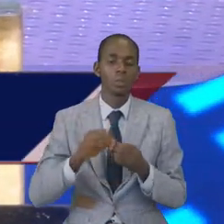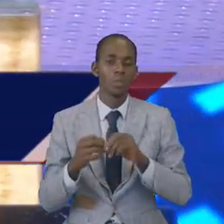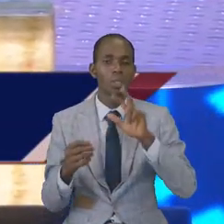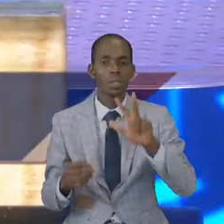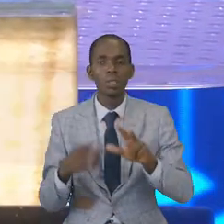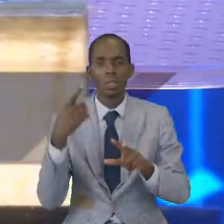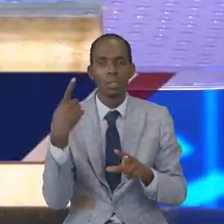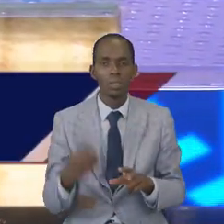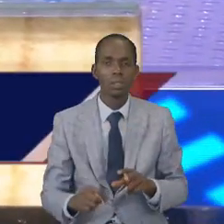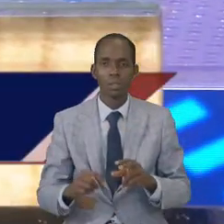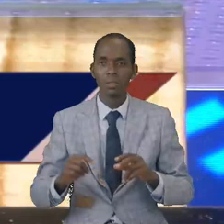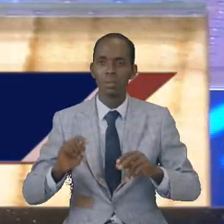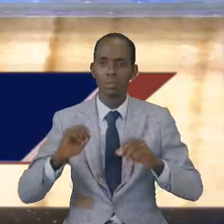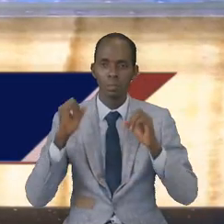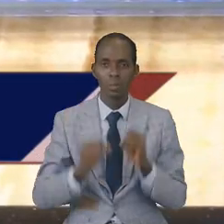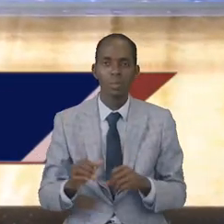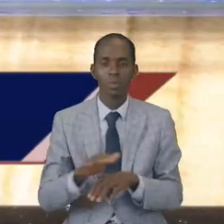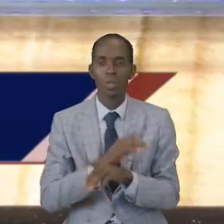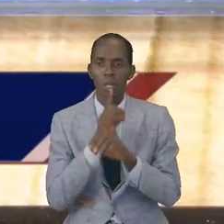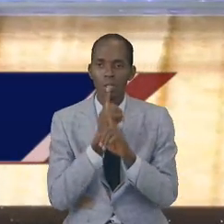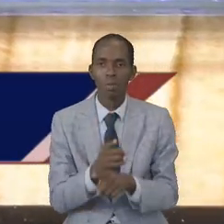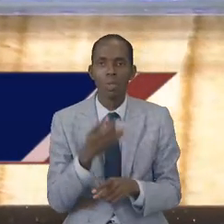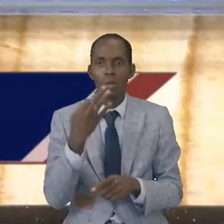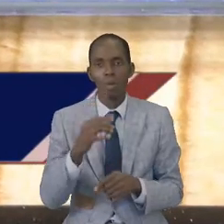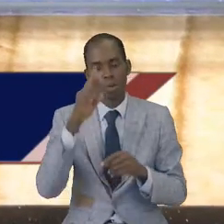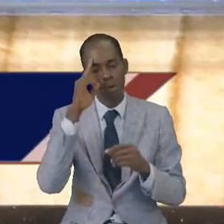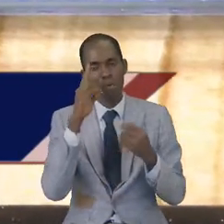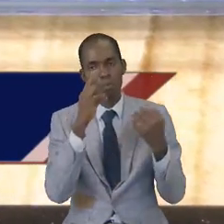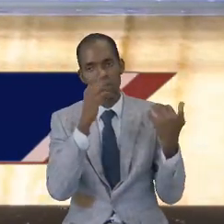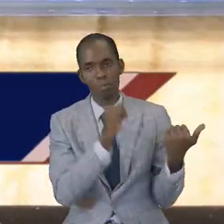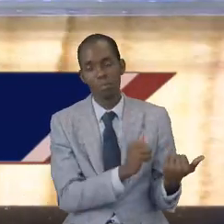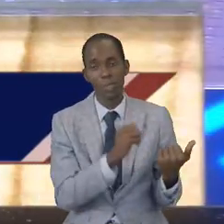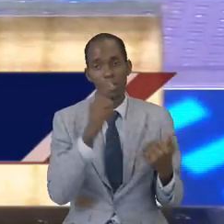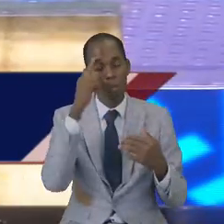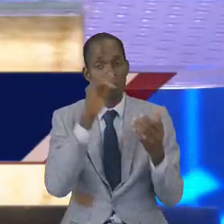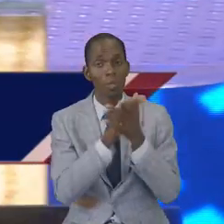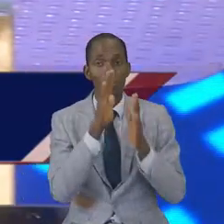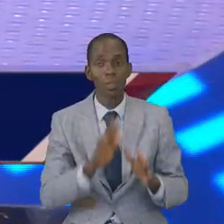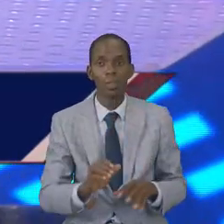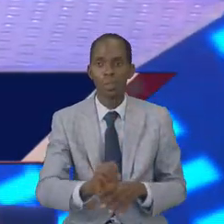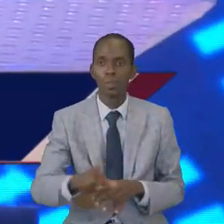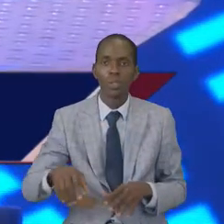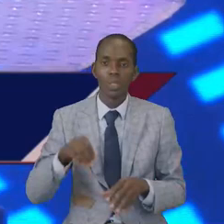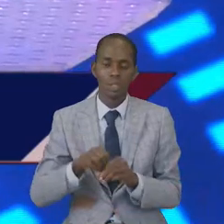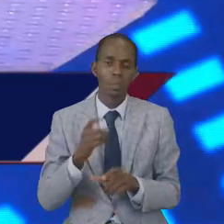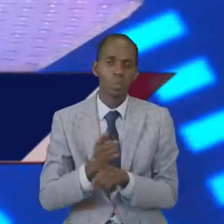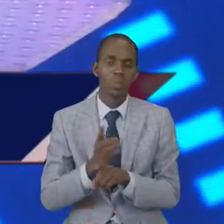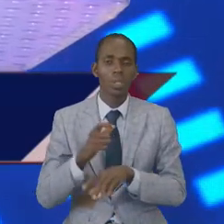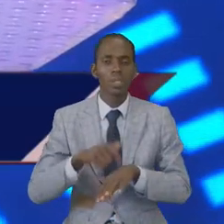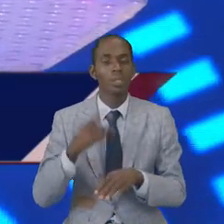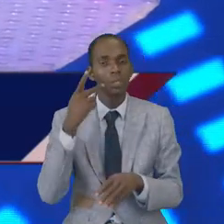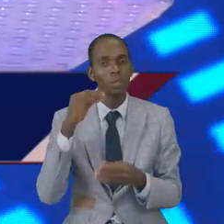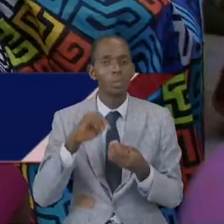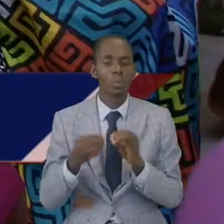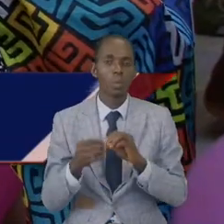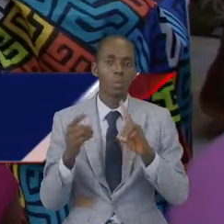the effectual response of saints sowing in due season. Let's look at number